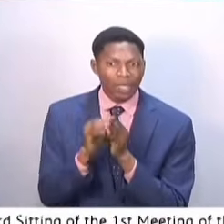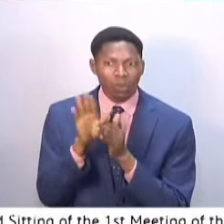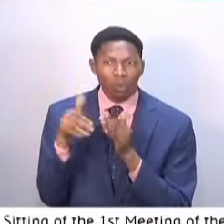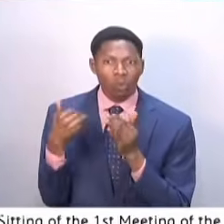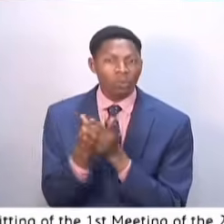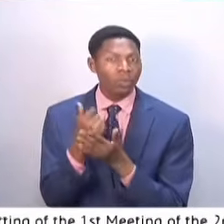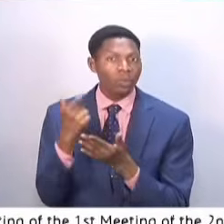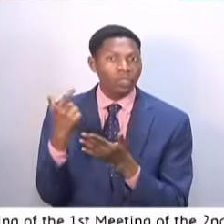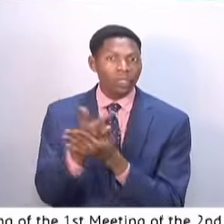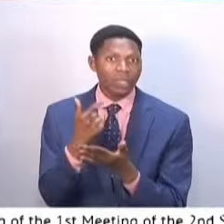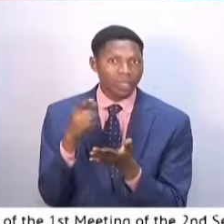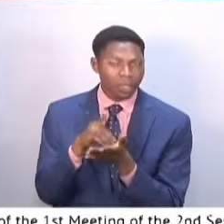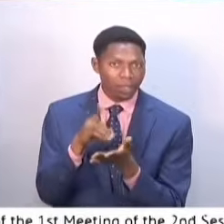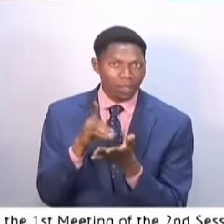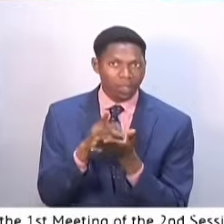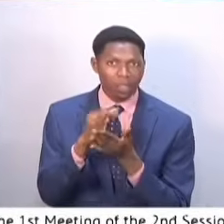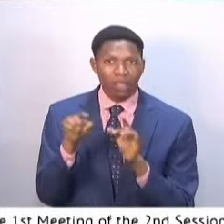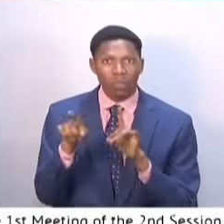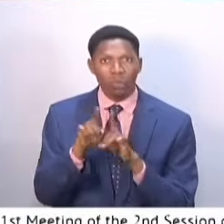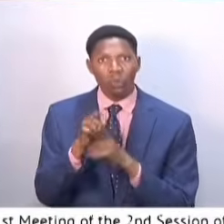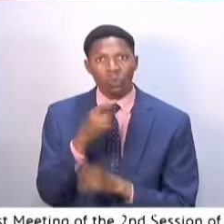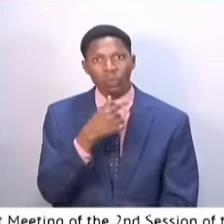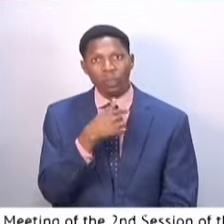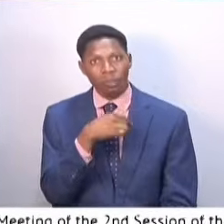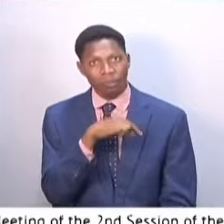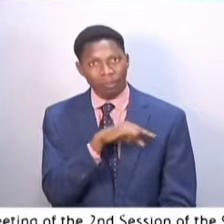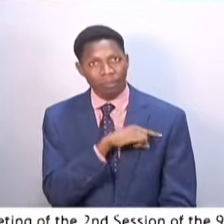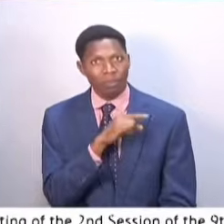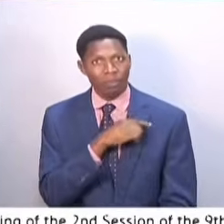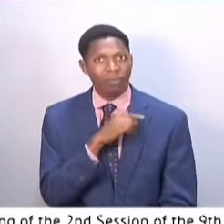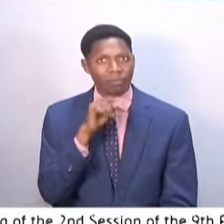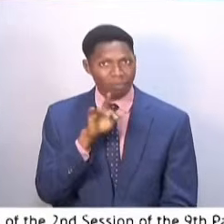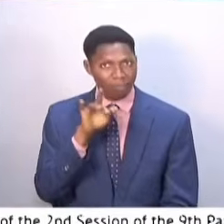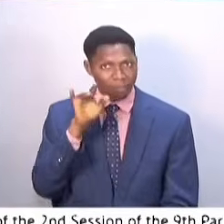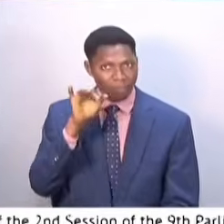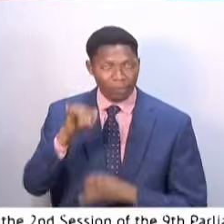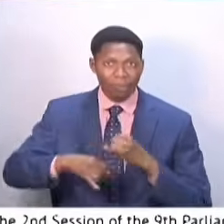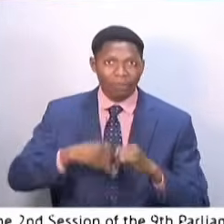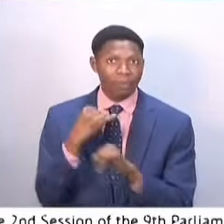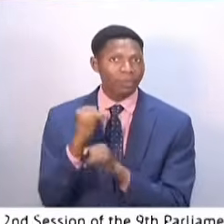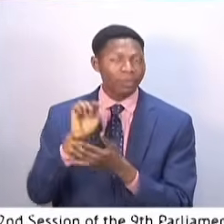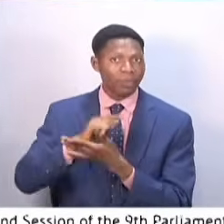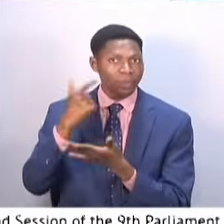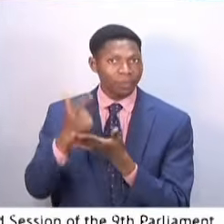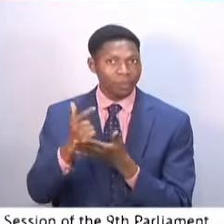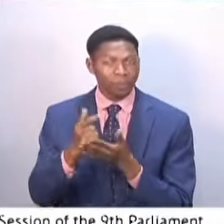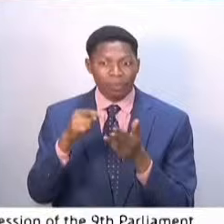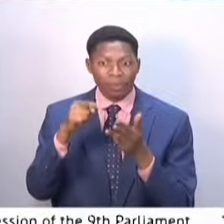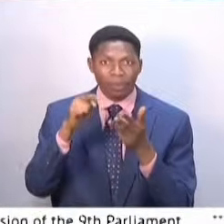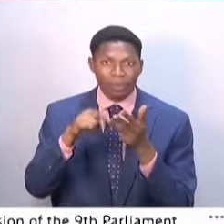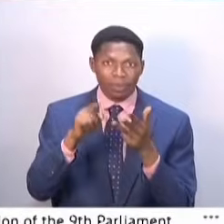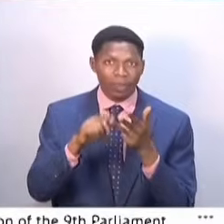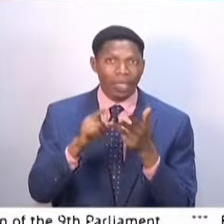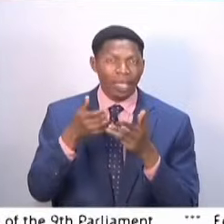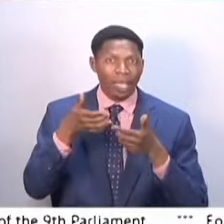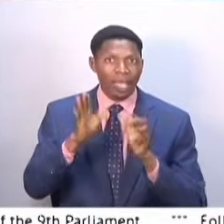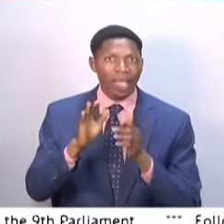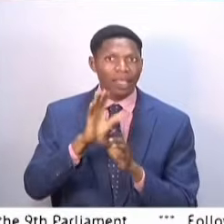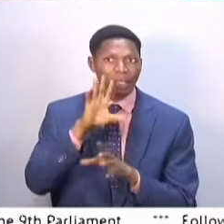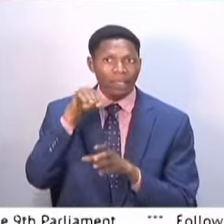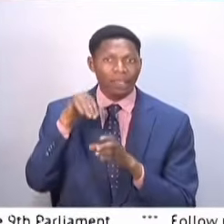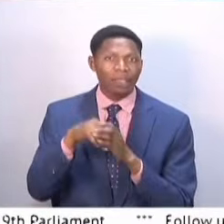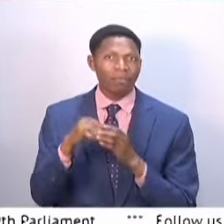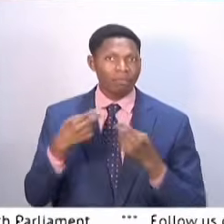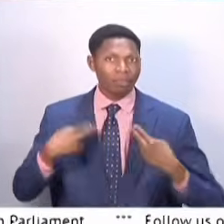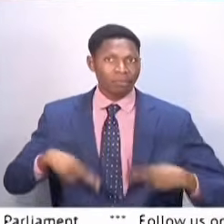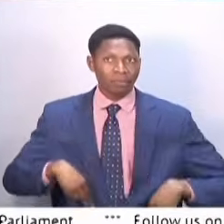Ghanaian doctors and qualified international medical graduates, and 4, align immigration and health policies